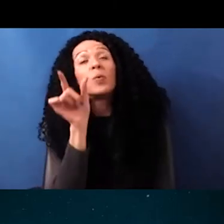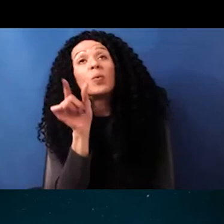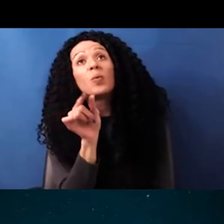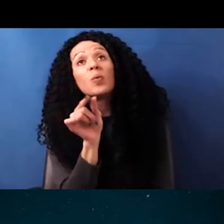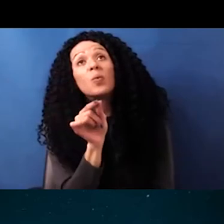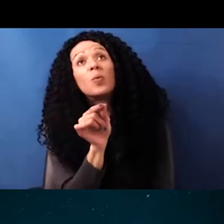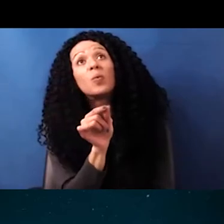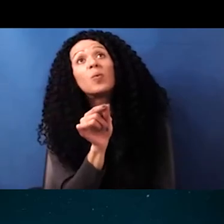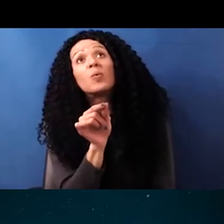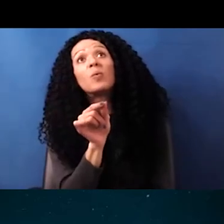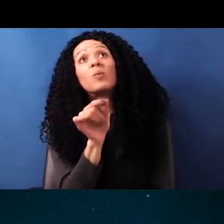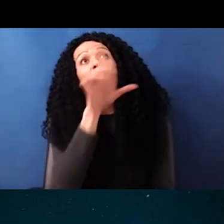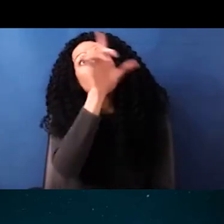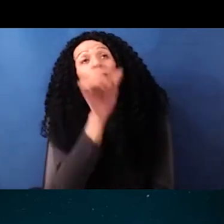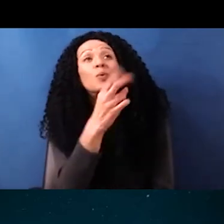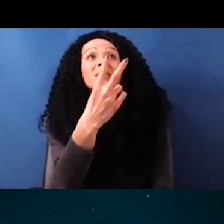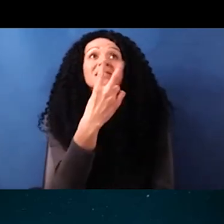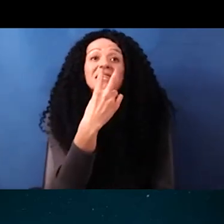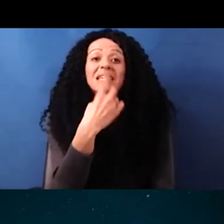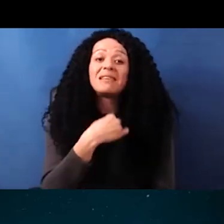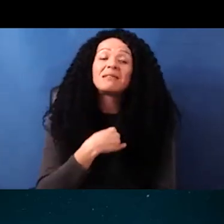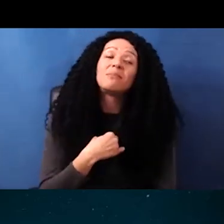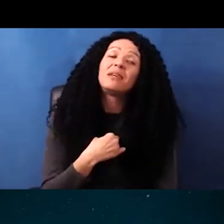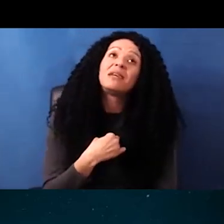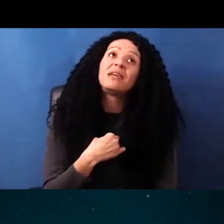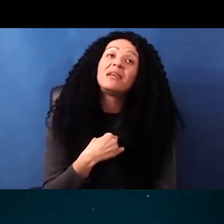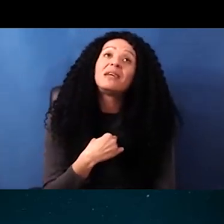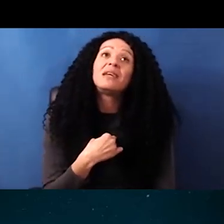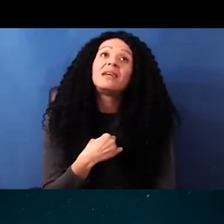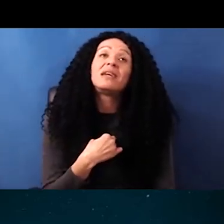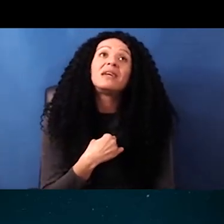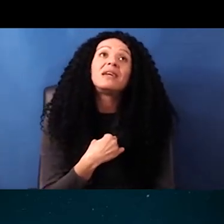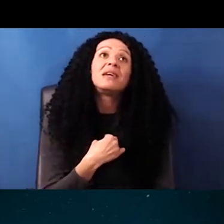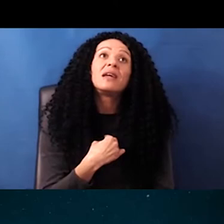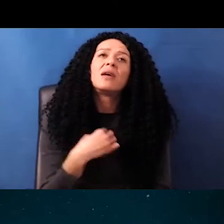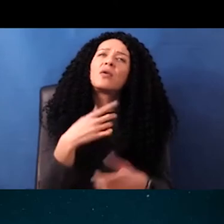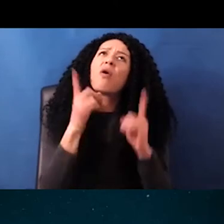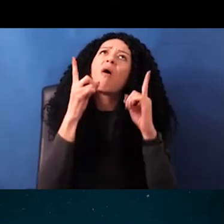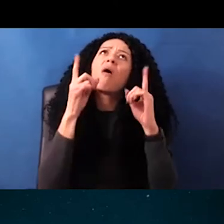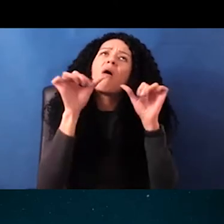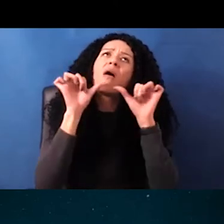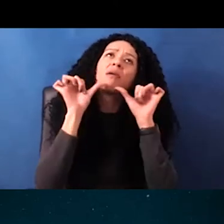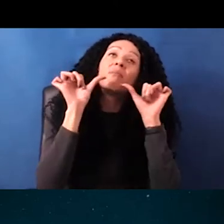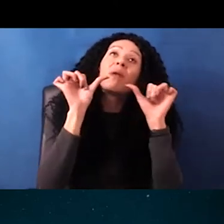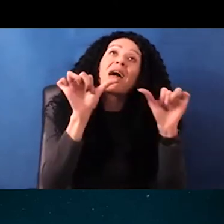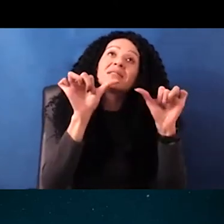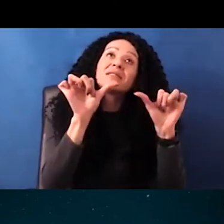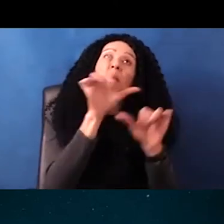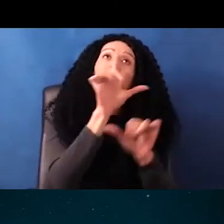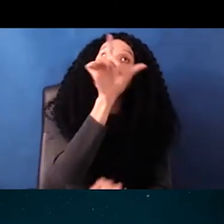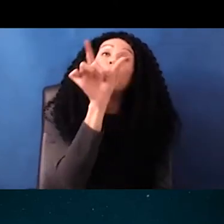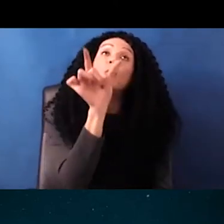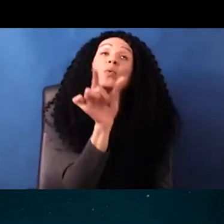bless the moon, and the moon sees me. God bless me. God bless